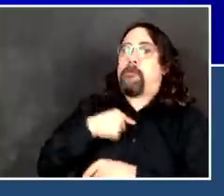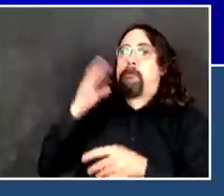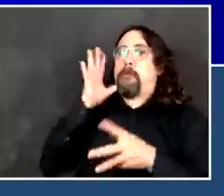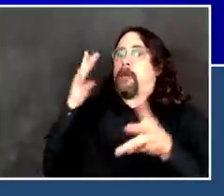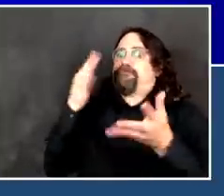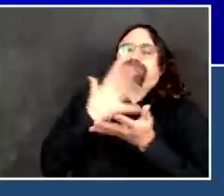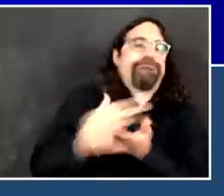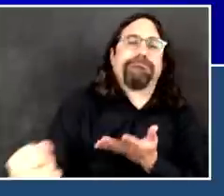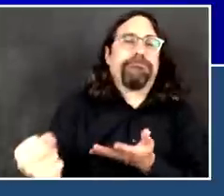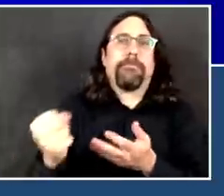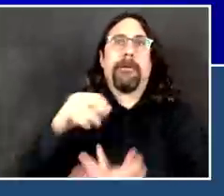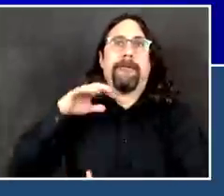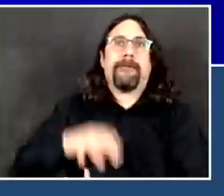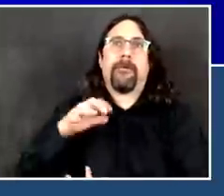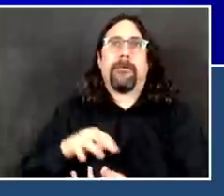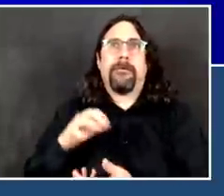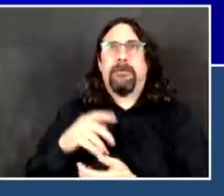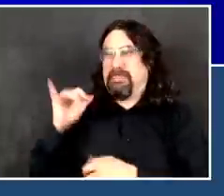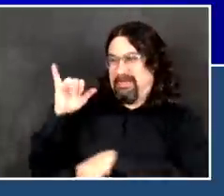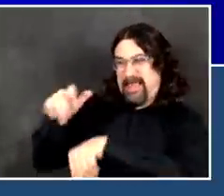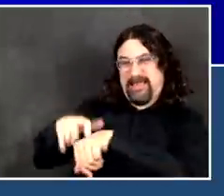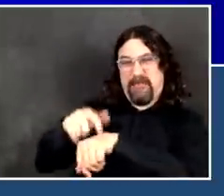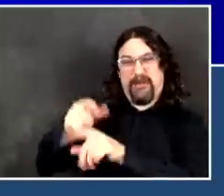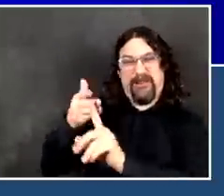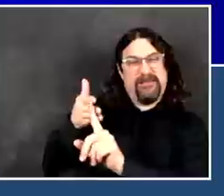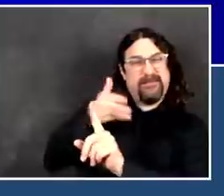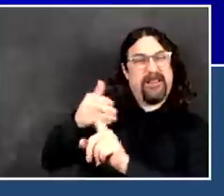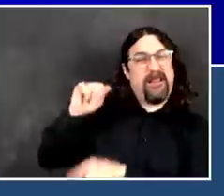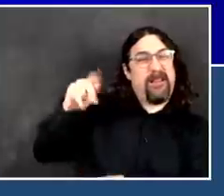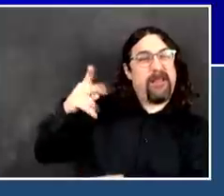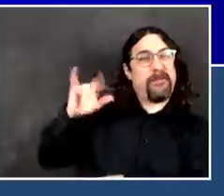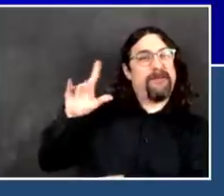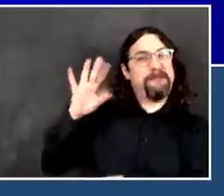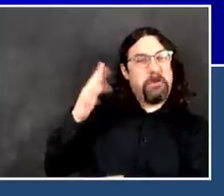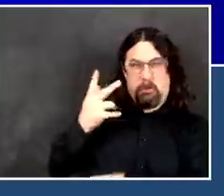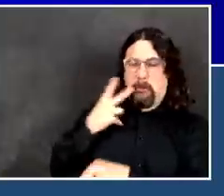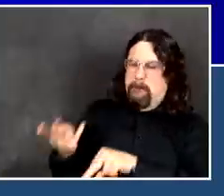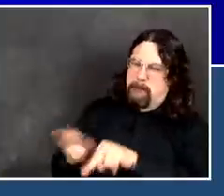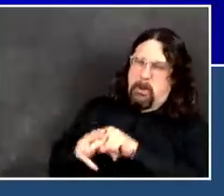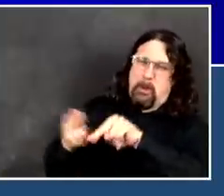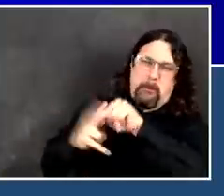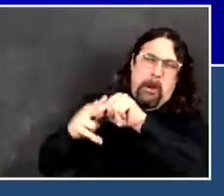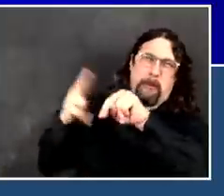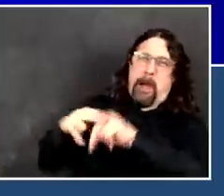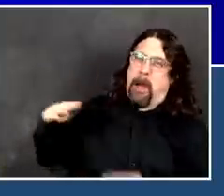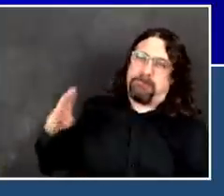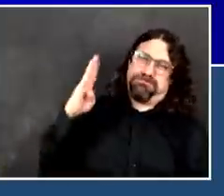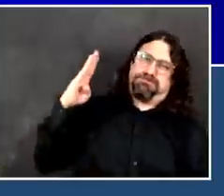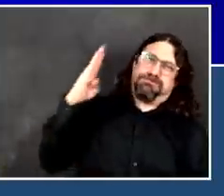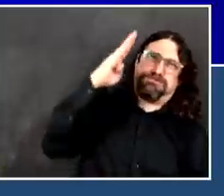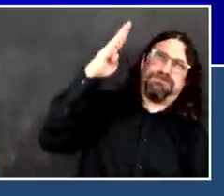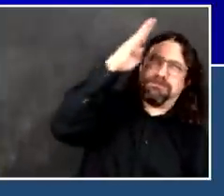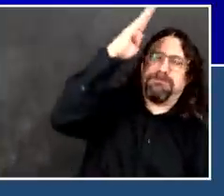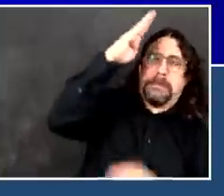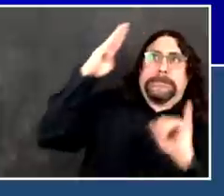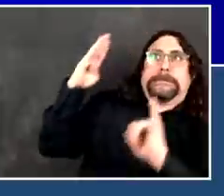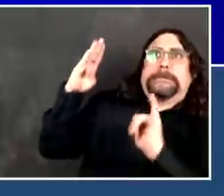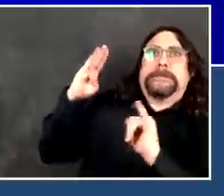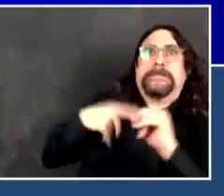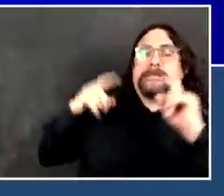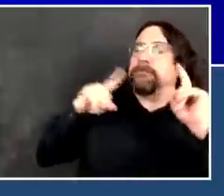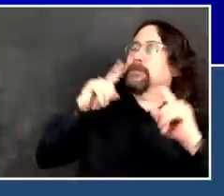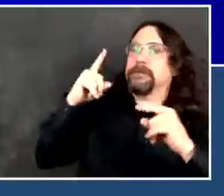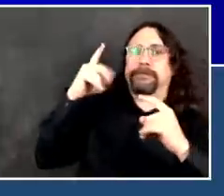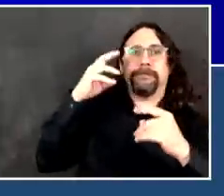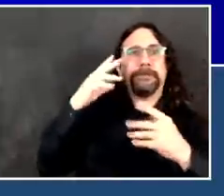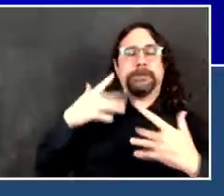beginning of April. And that's when this valiant effort was going full bore to make sure that ventilators would be available and would be ready if they